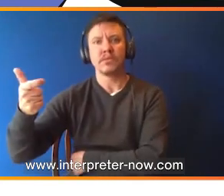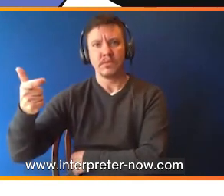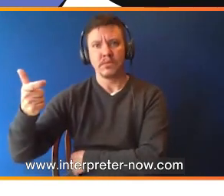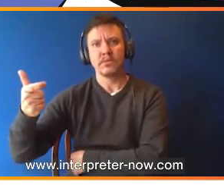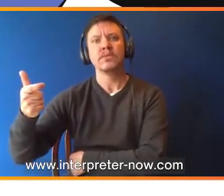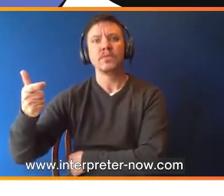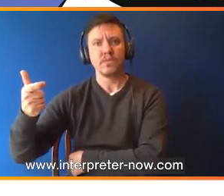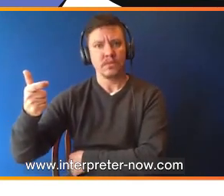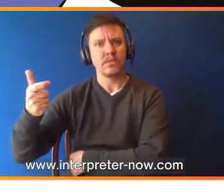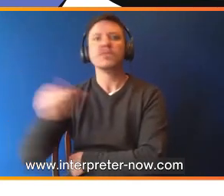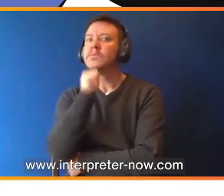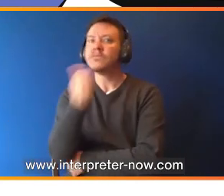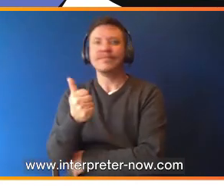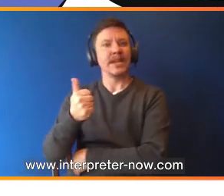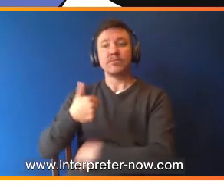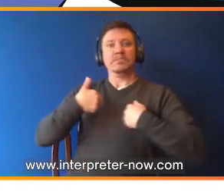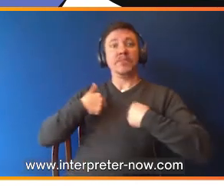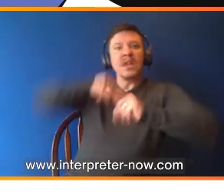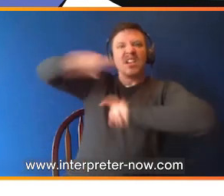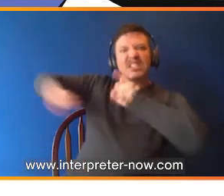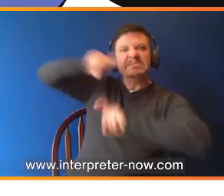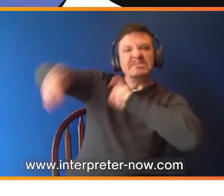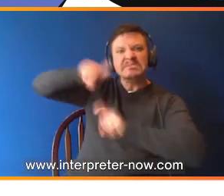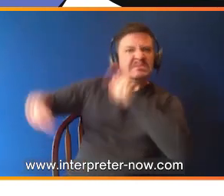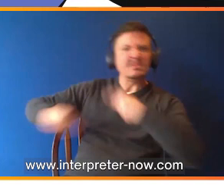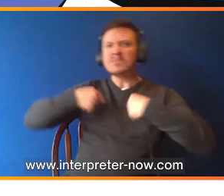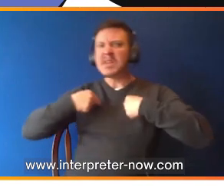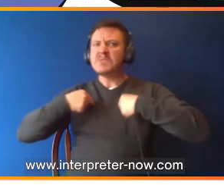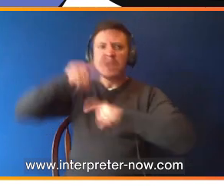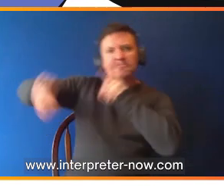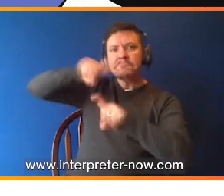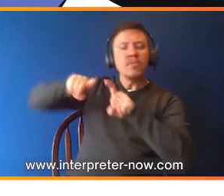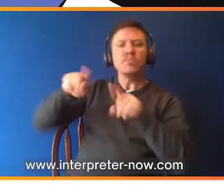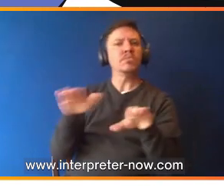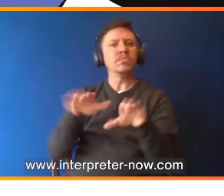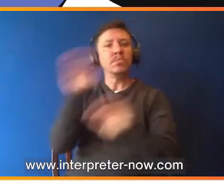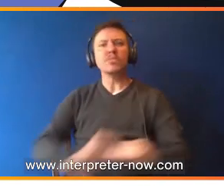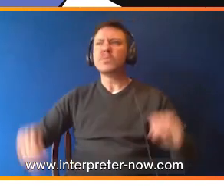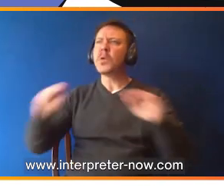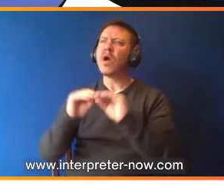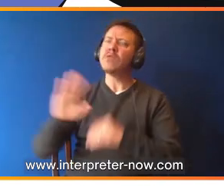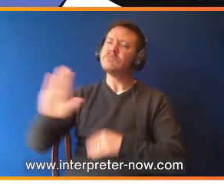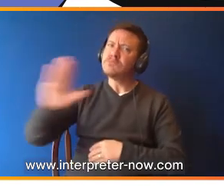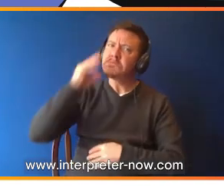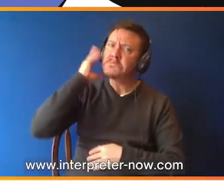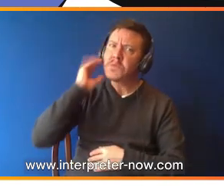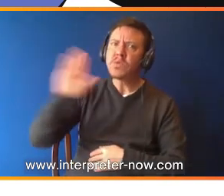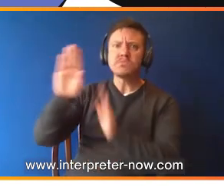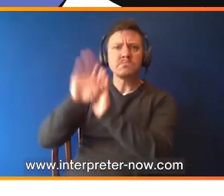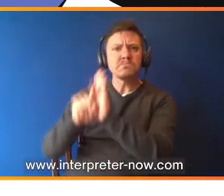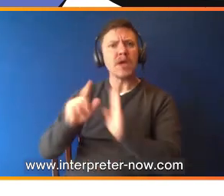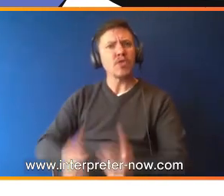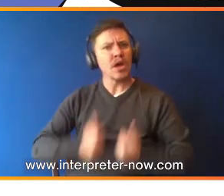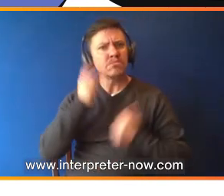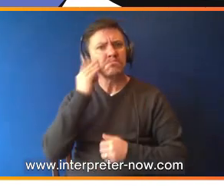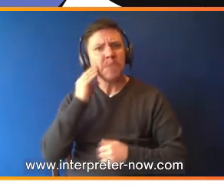listening and shifting the power dynamics so that you're not asking questions and focusing on you, but